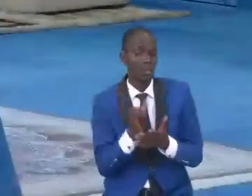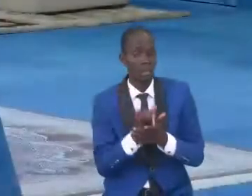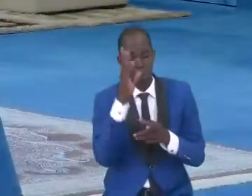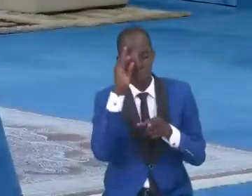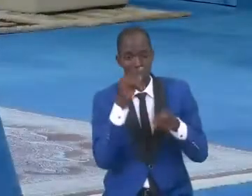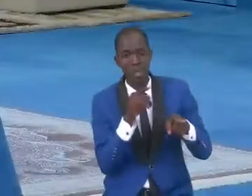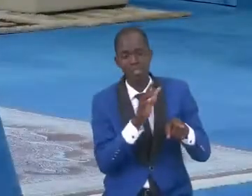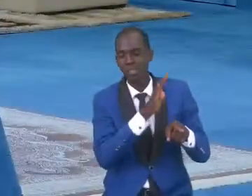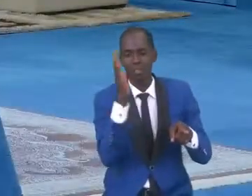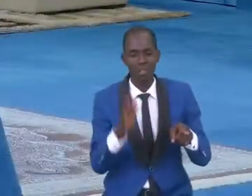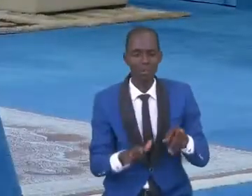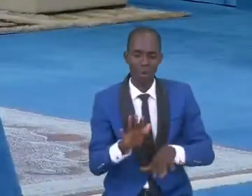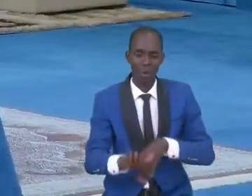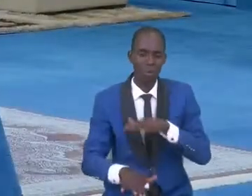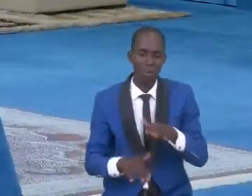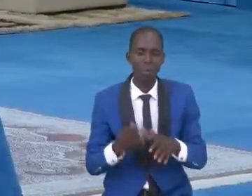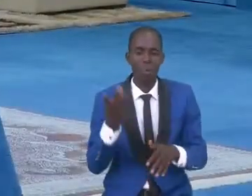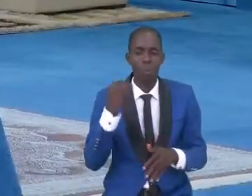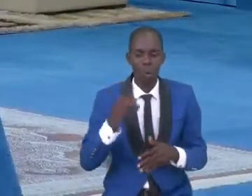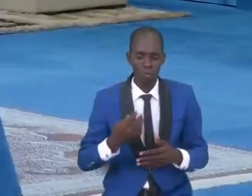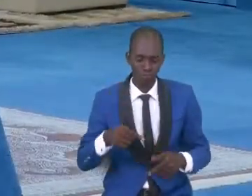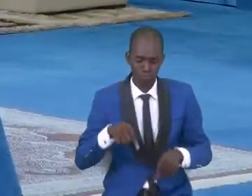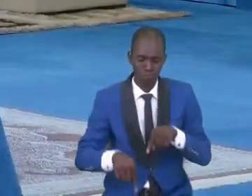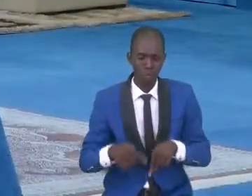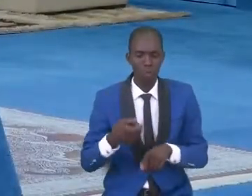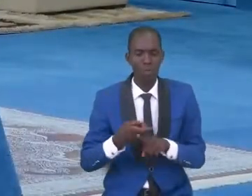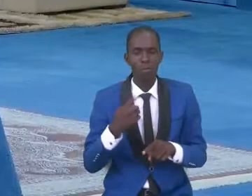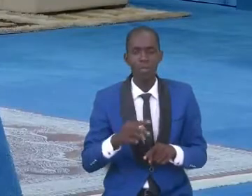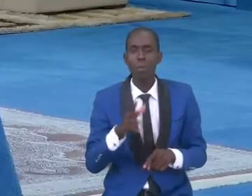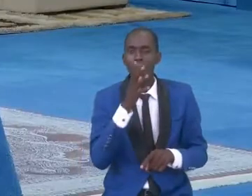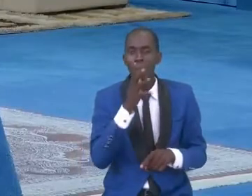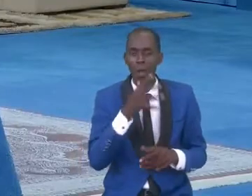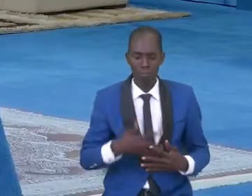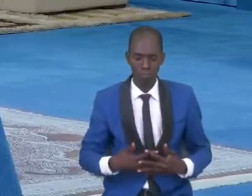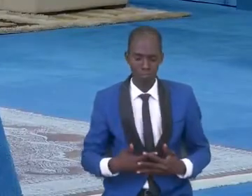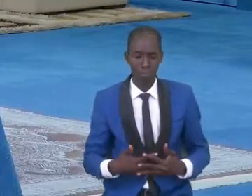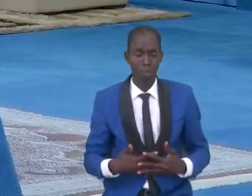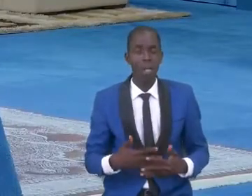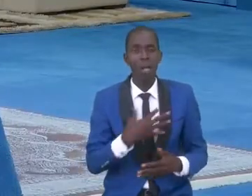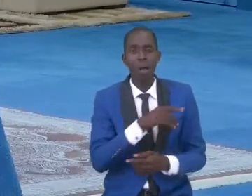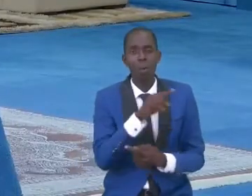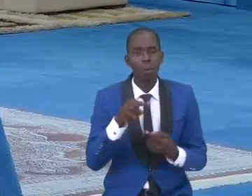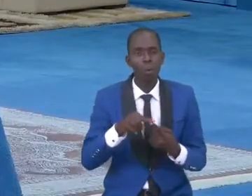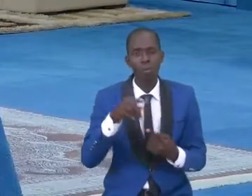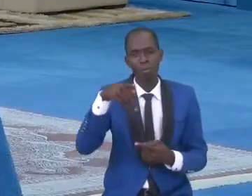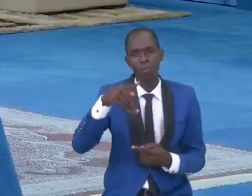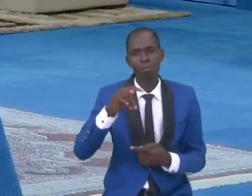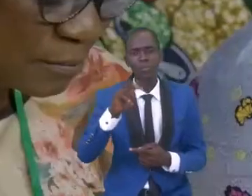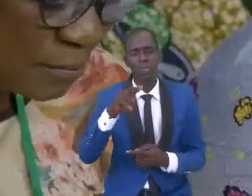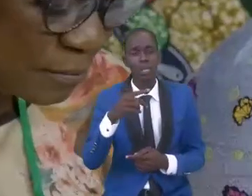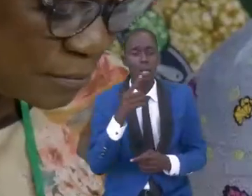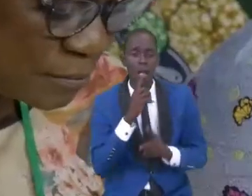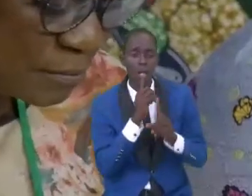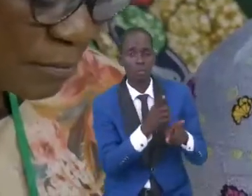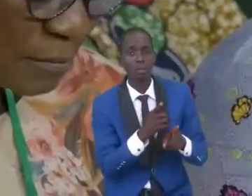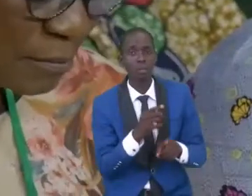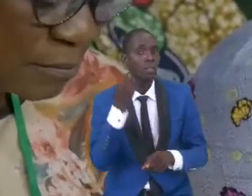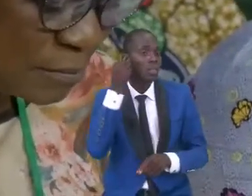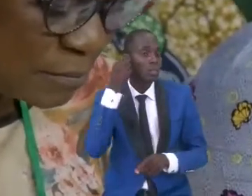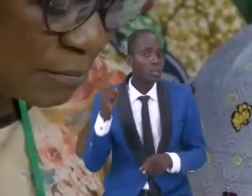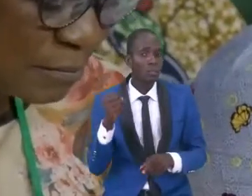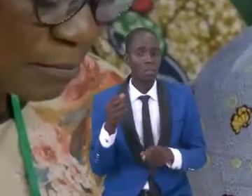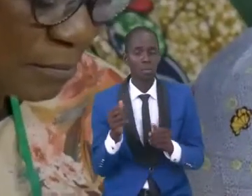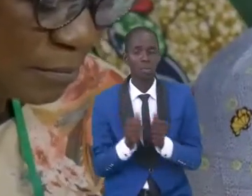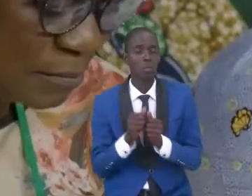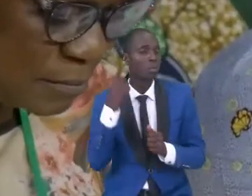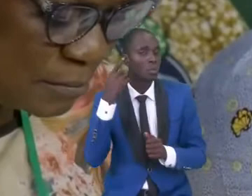was lame from his mother's womb. And when Peter said, silver and gold have I